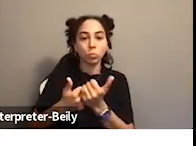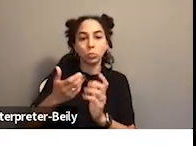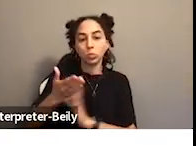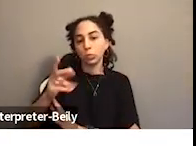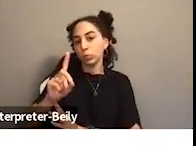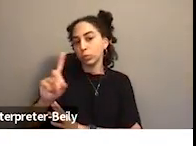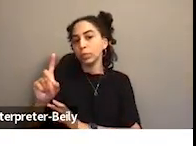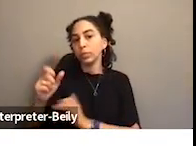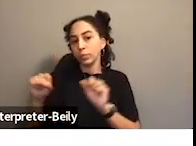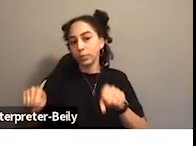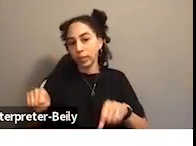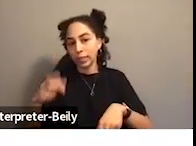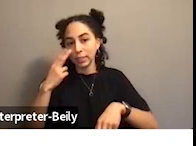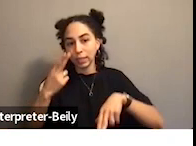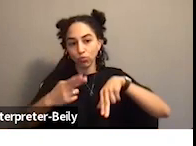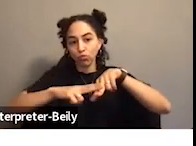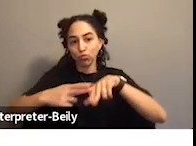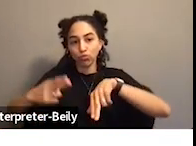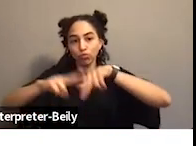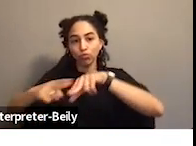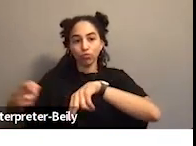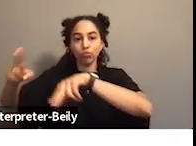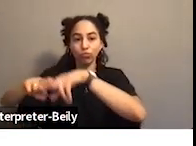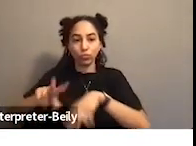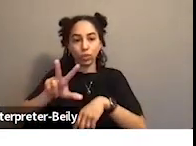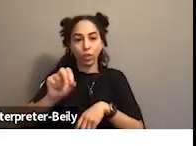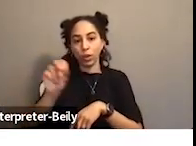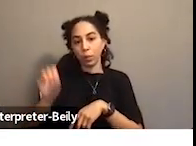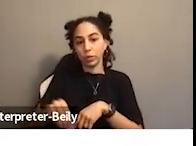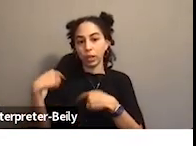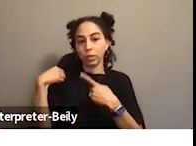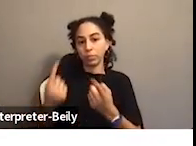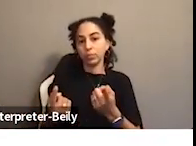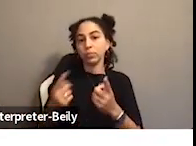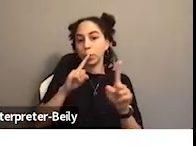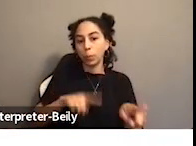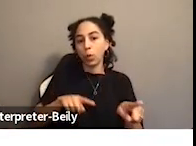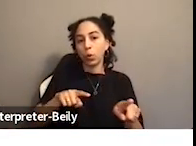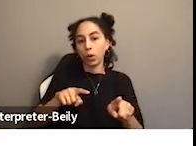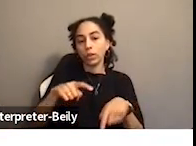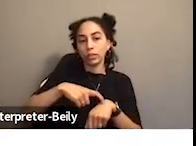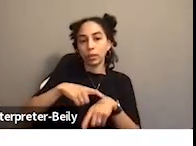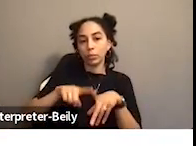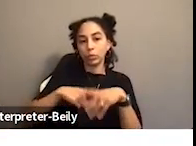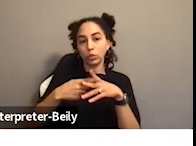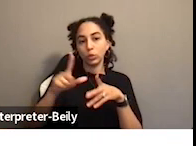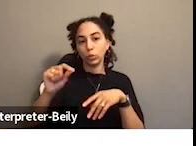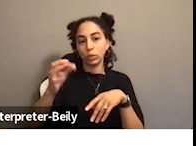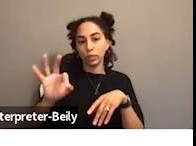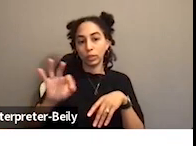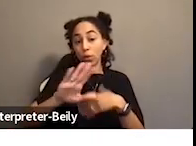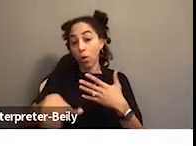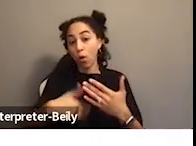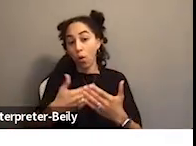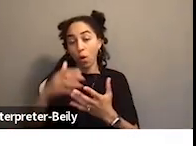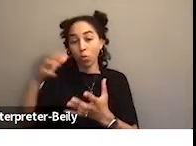system. You can see an increase in wages that have 30% since the reporting period started in 2019. All this data,